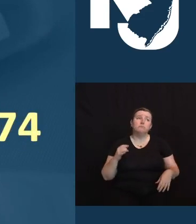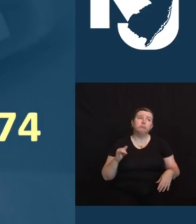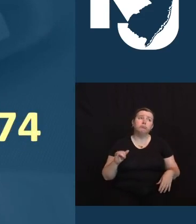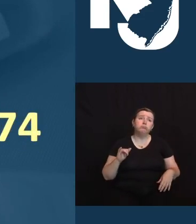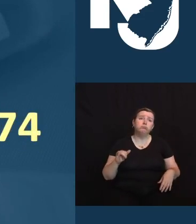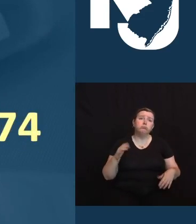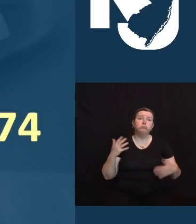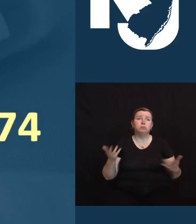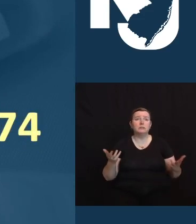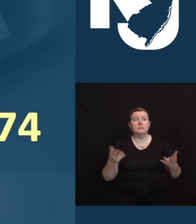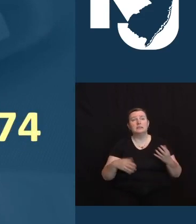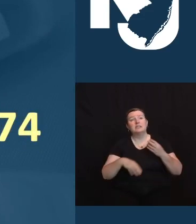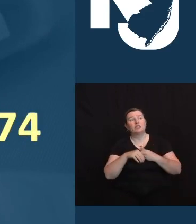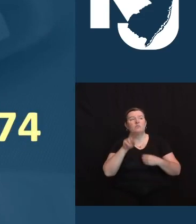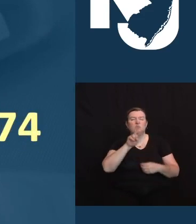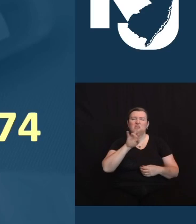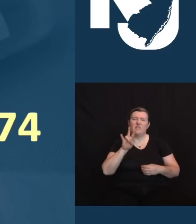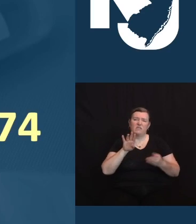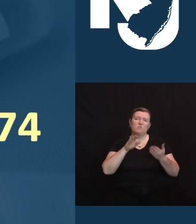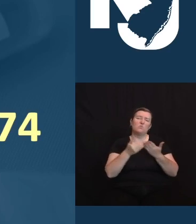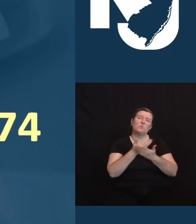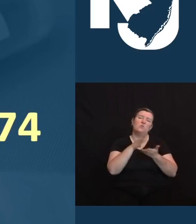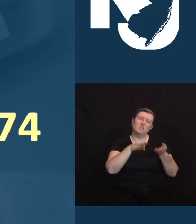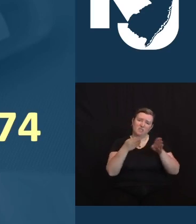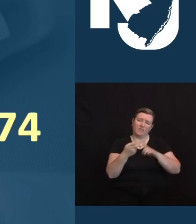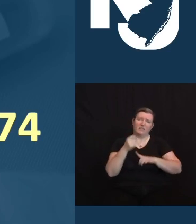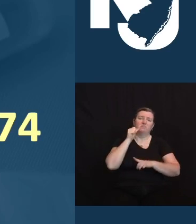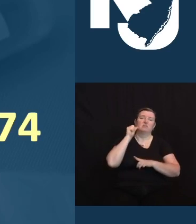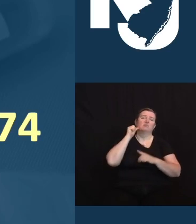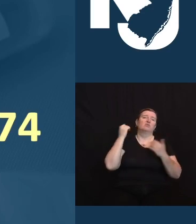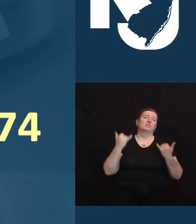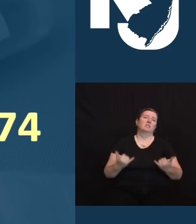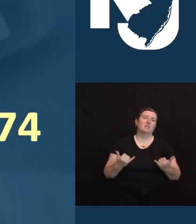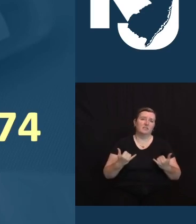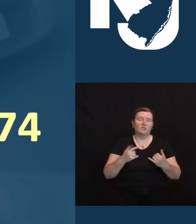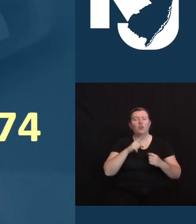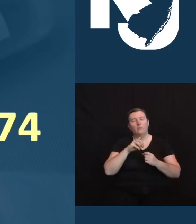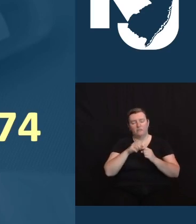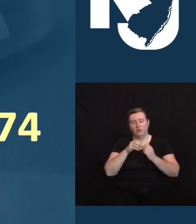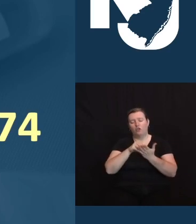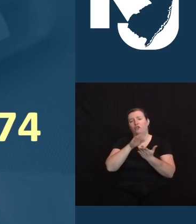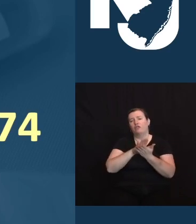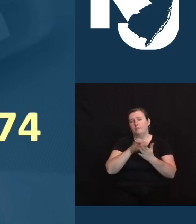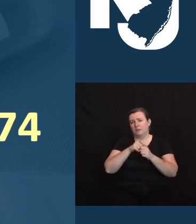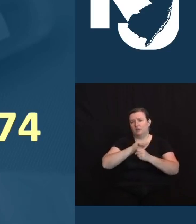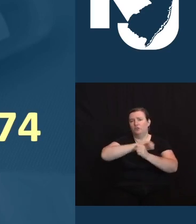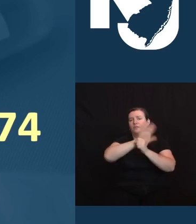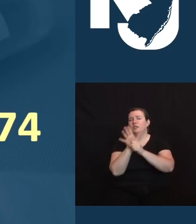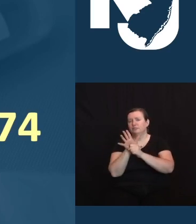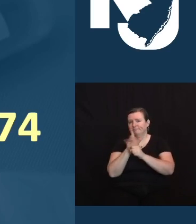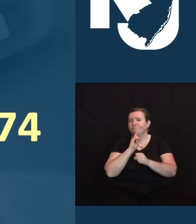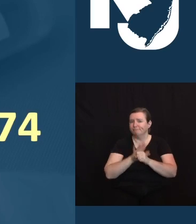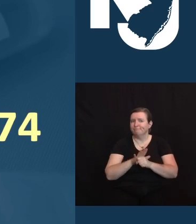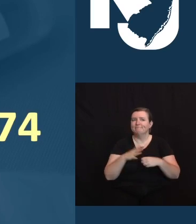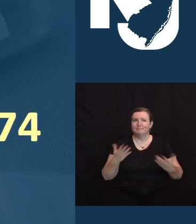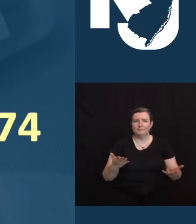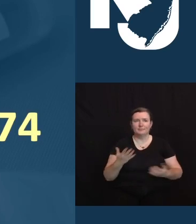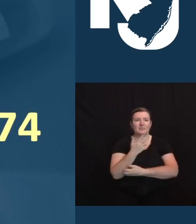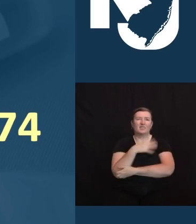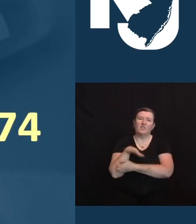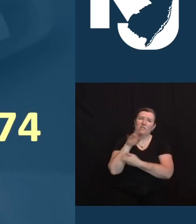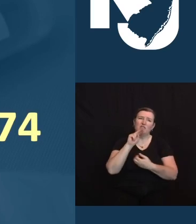another 27 deaths have been confirmed from complications of COVID-19, and that the total toll in our state is now